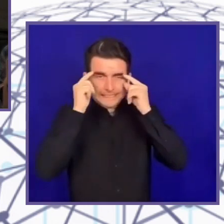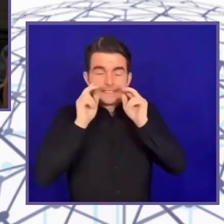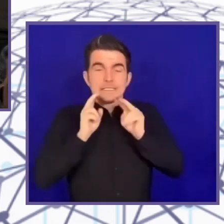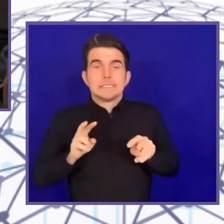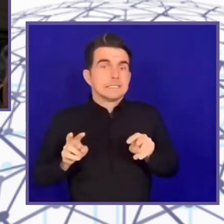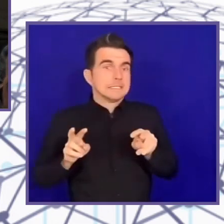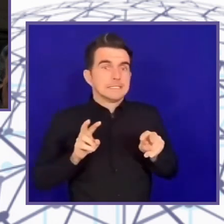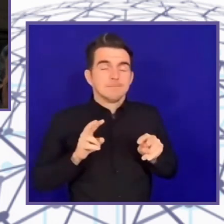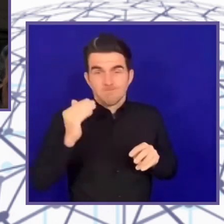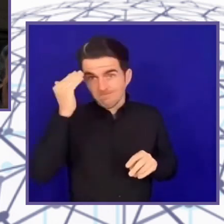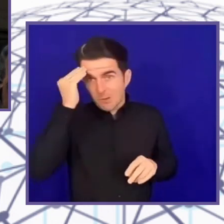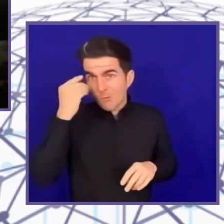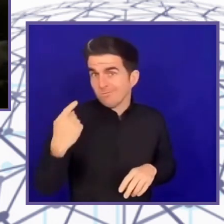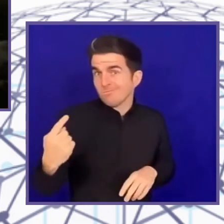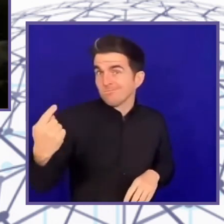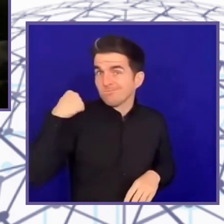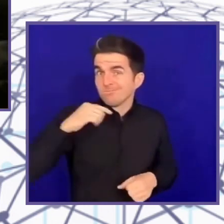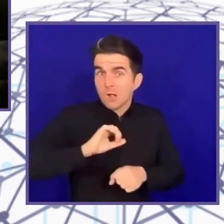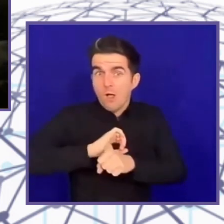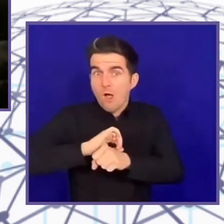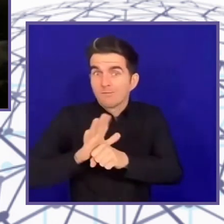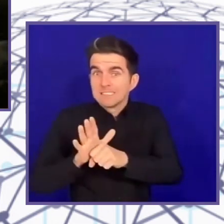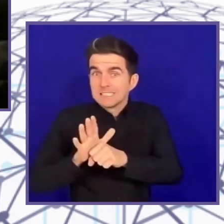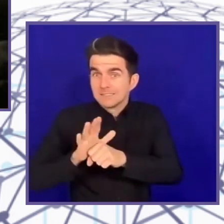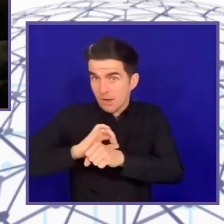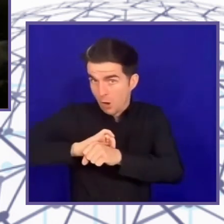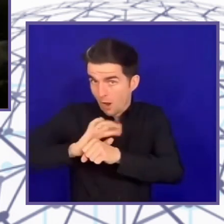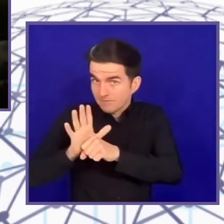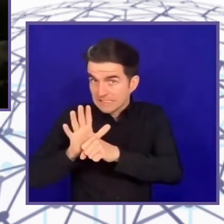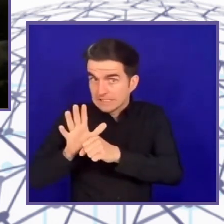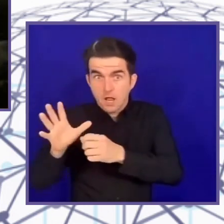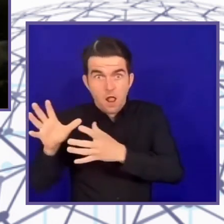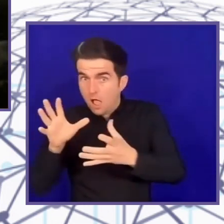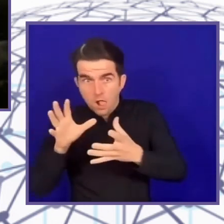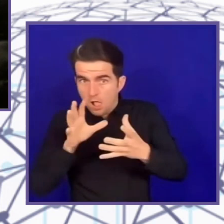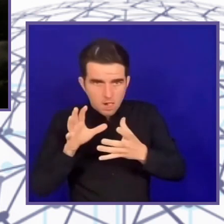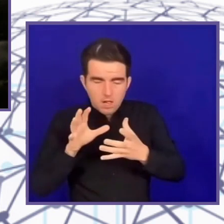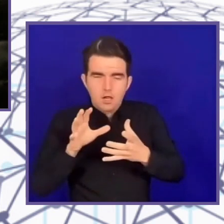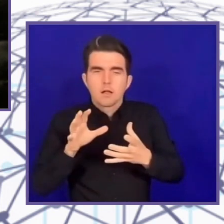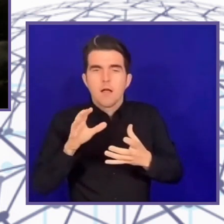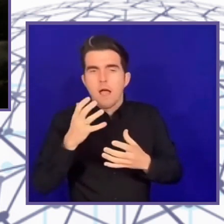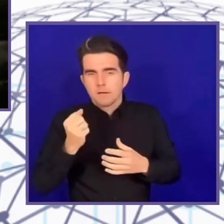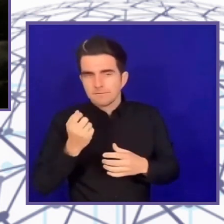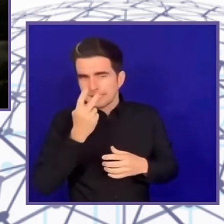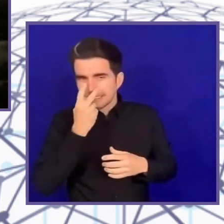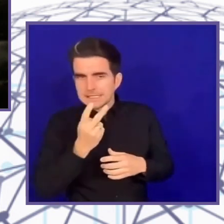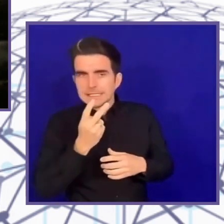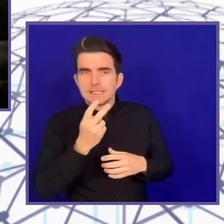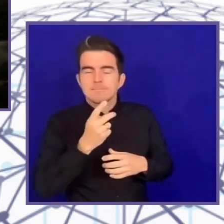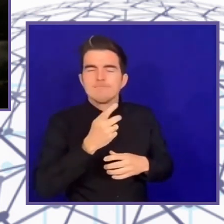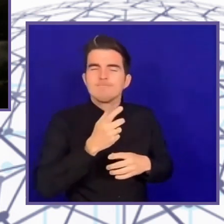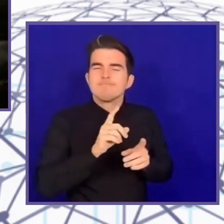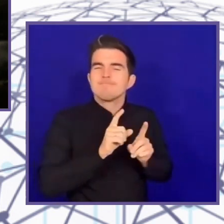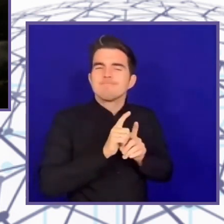getting to the wrong places, and that is very difficult in a crisis.